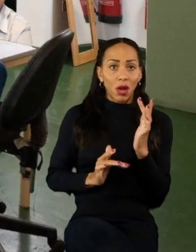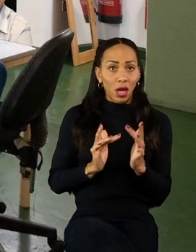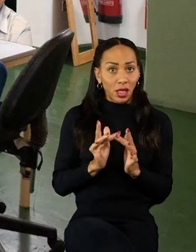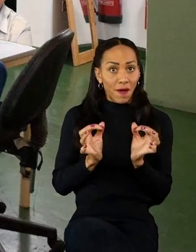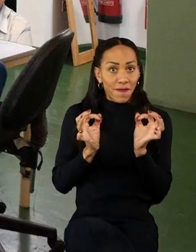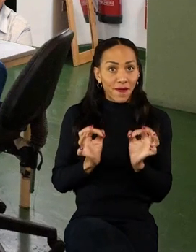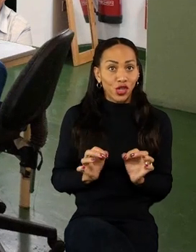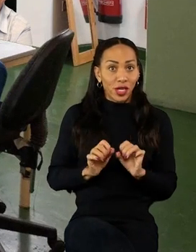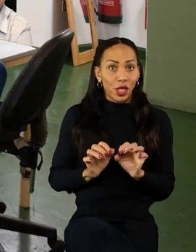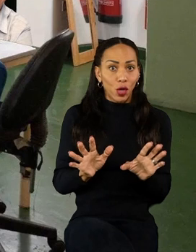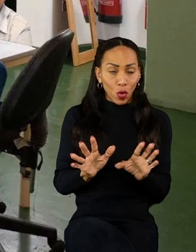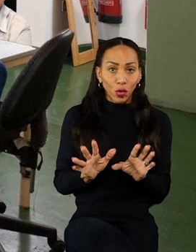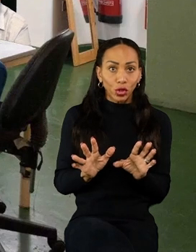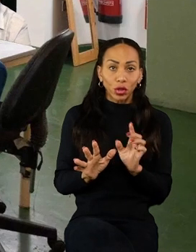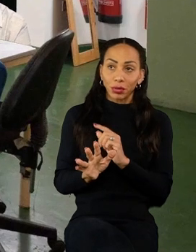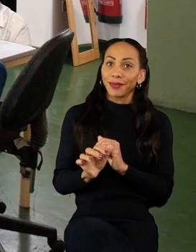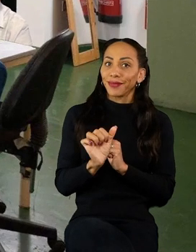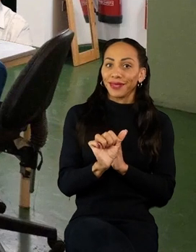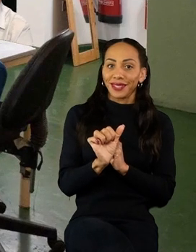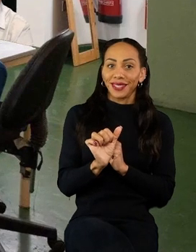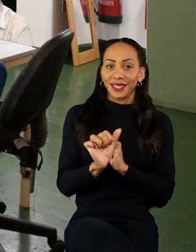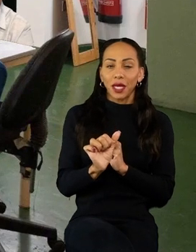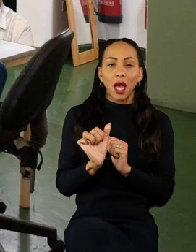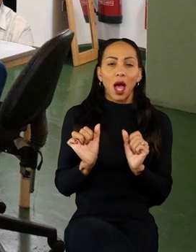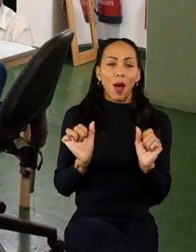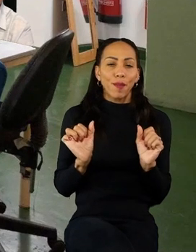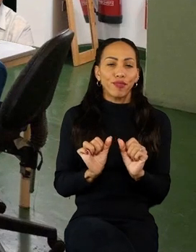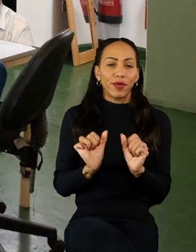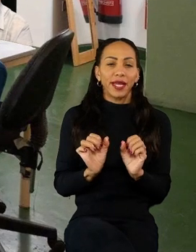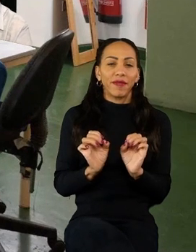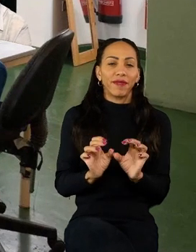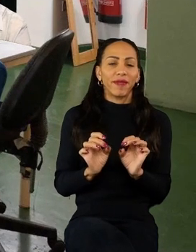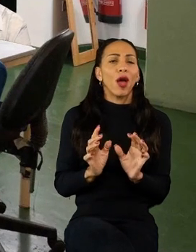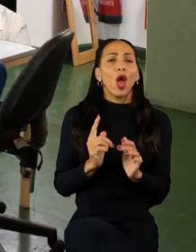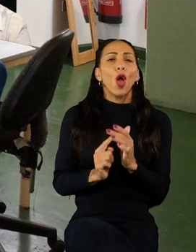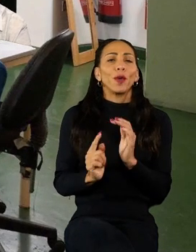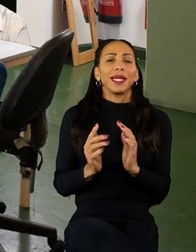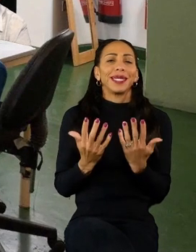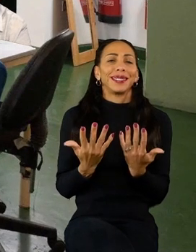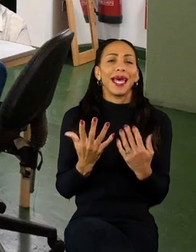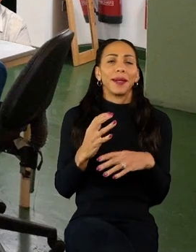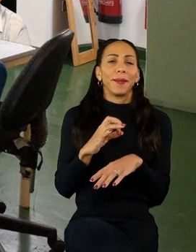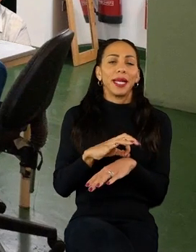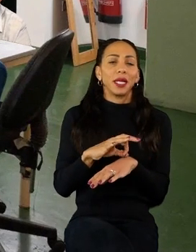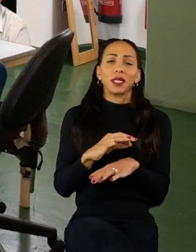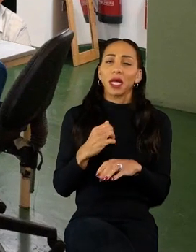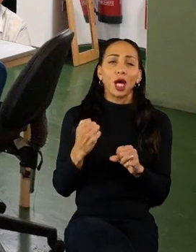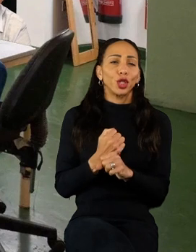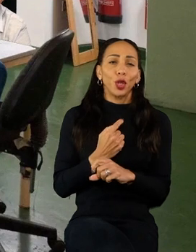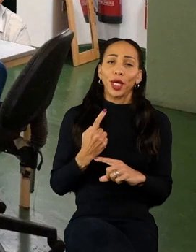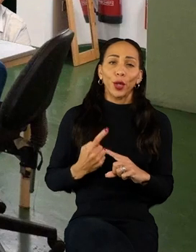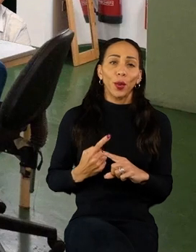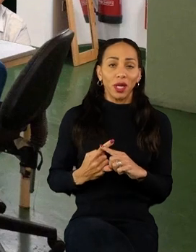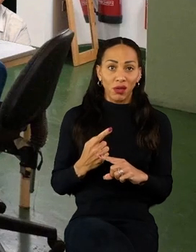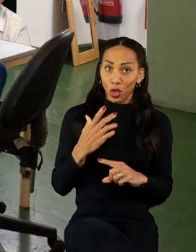which is just, has it, I don't know if it's actually, has it officially launched yet, or is it It has, yes. So I'll give you a very brief